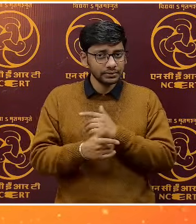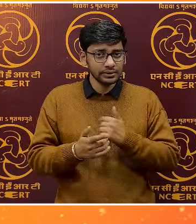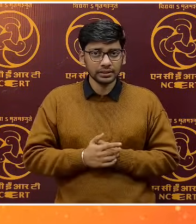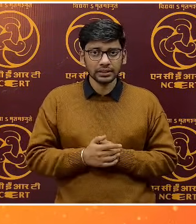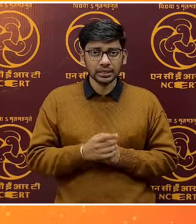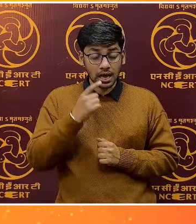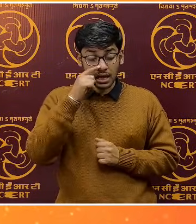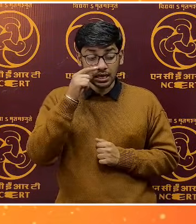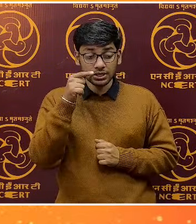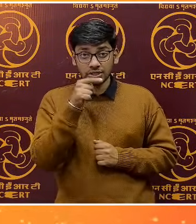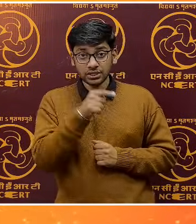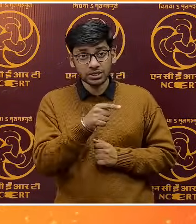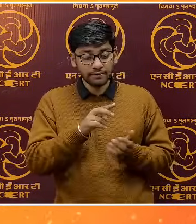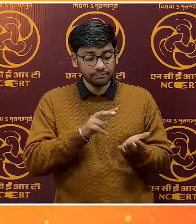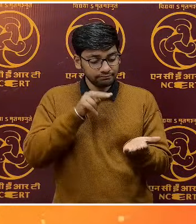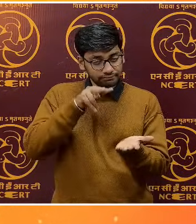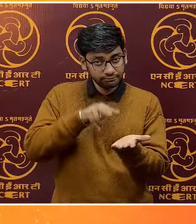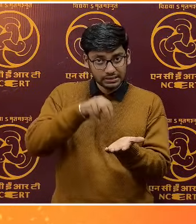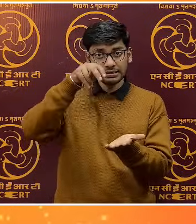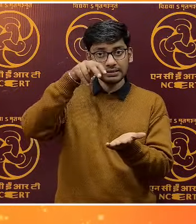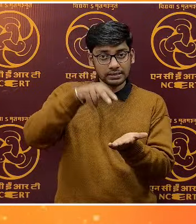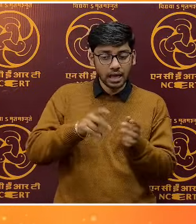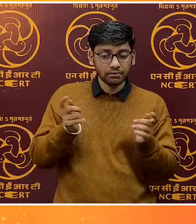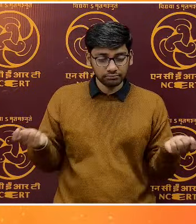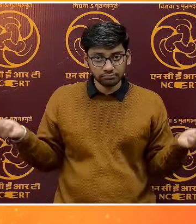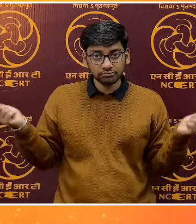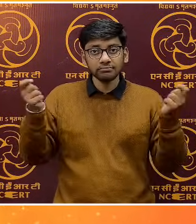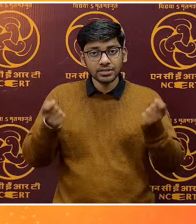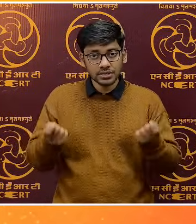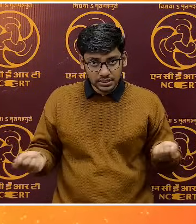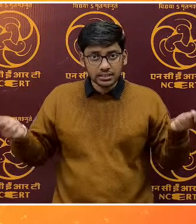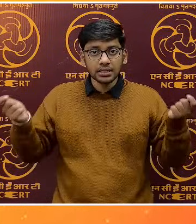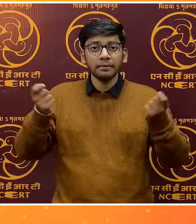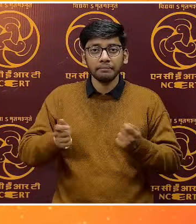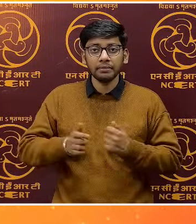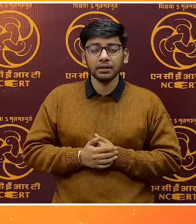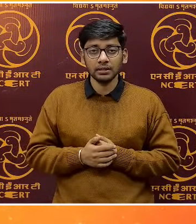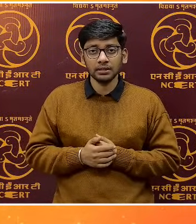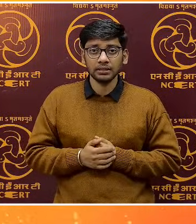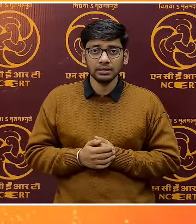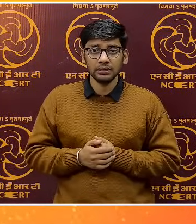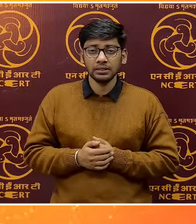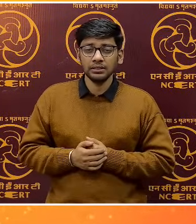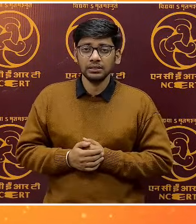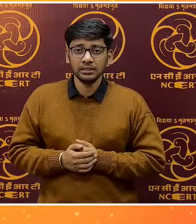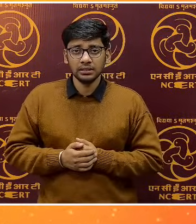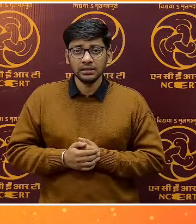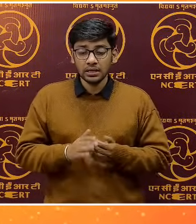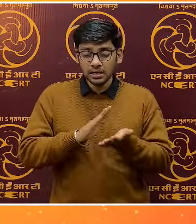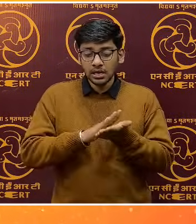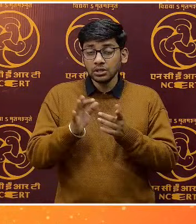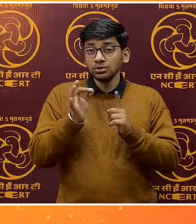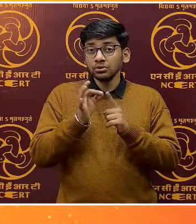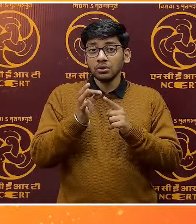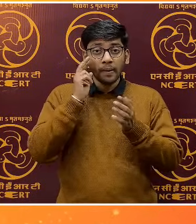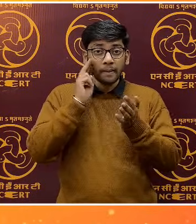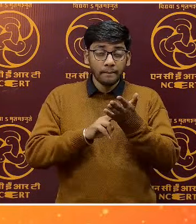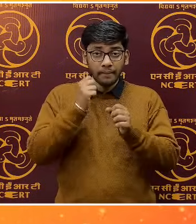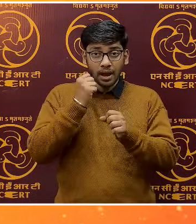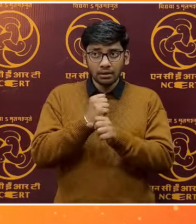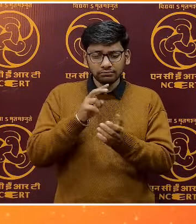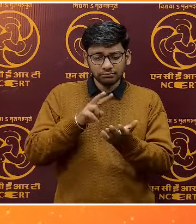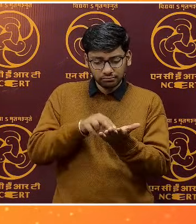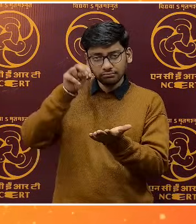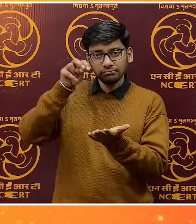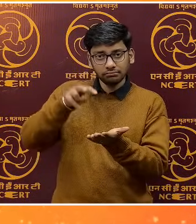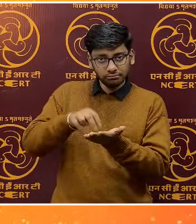is jumping. Yes, she's correct. skipping. Absolutely. And Hopping also. Hopping. Yes, she's Yes. hopping